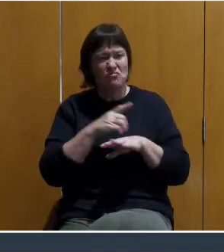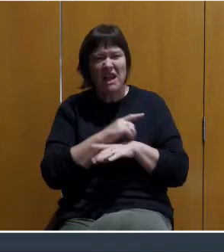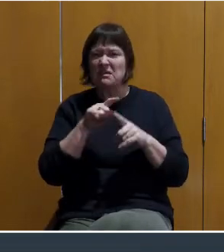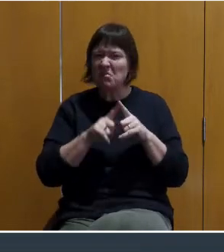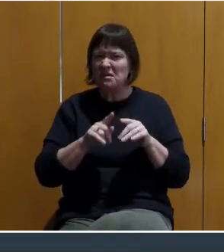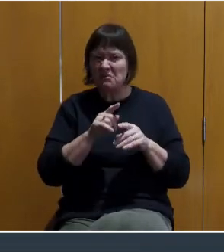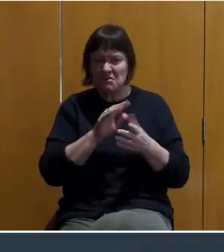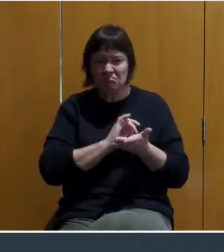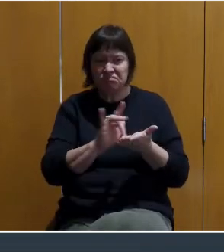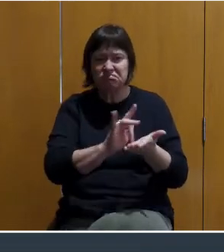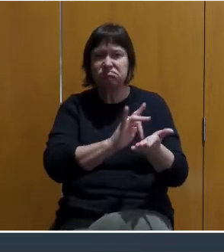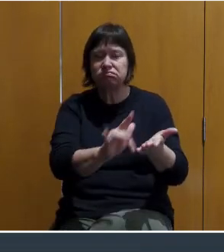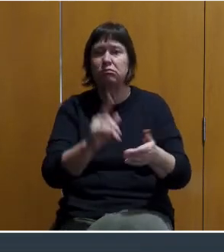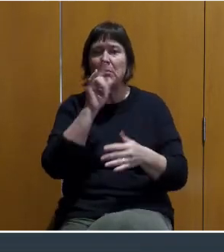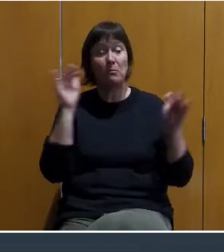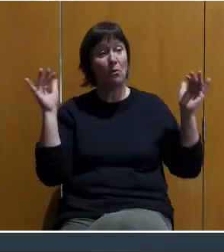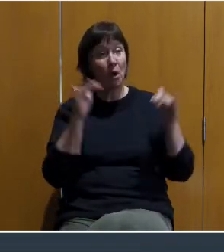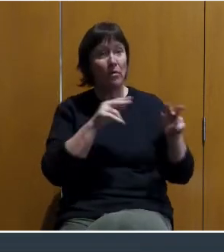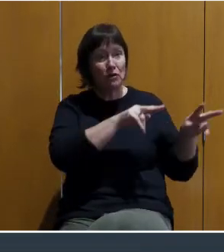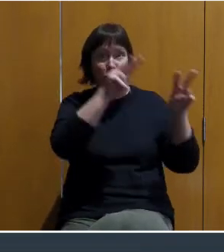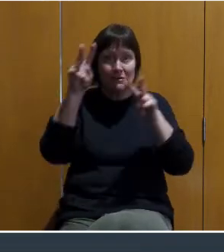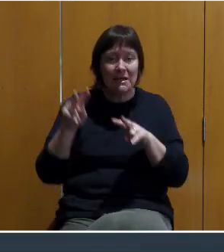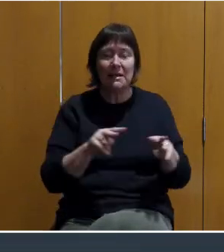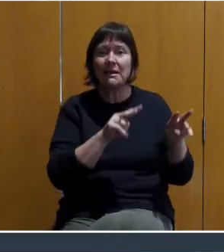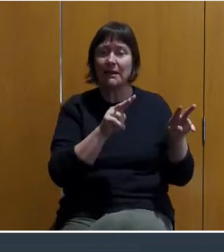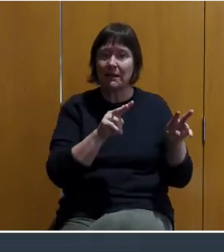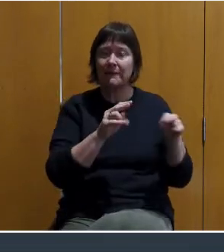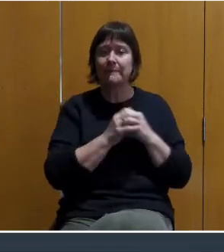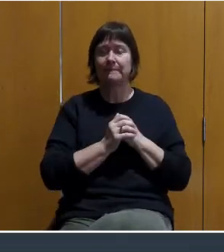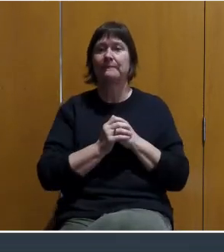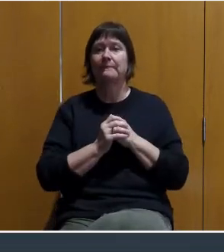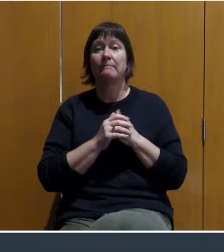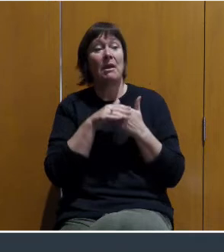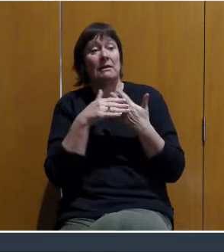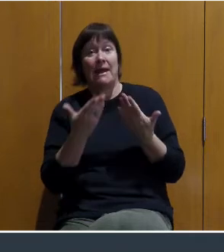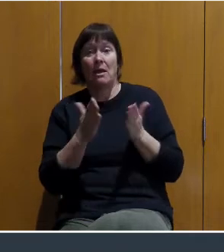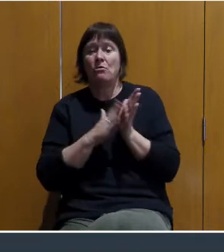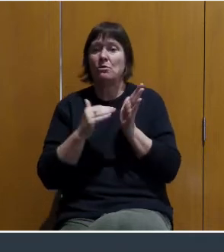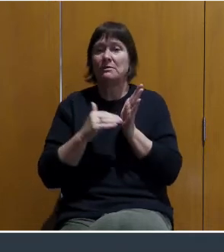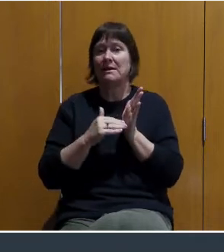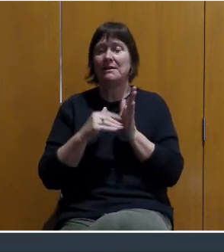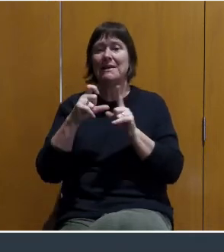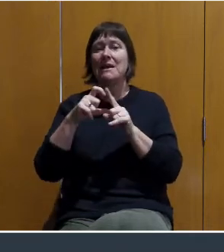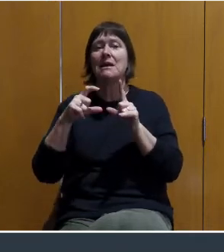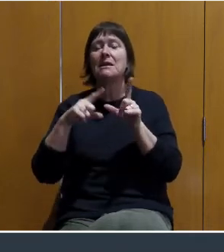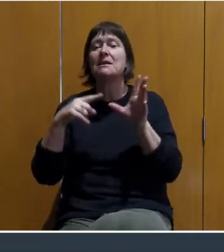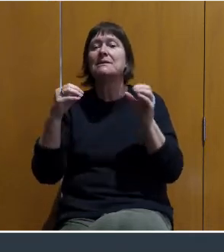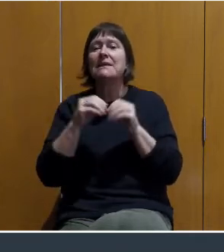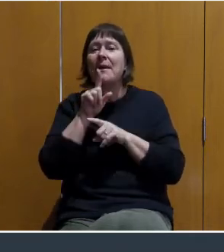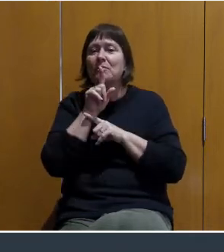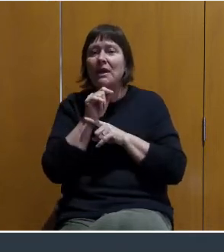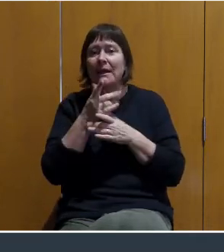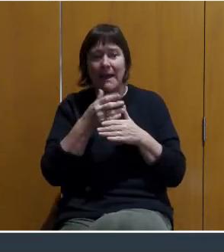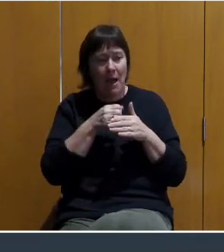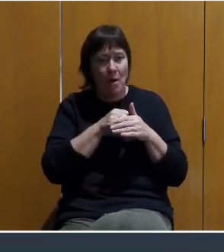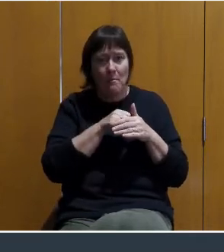that come to see and feed the wildlife. The New Zealand dab chick now breeds there. For those of you that don't know what it is, it's a very small,